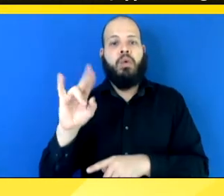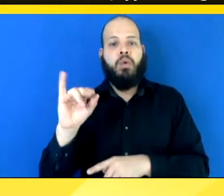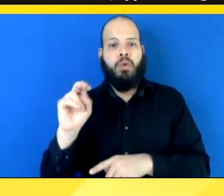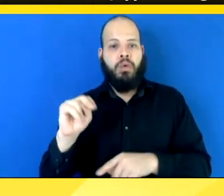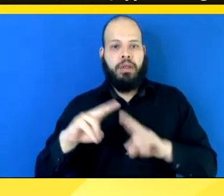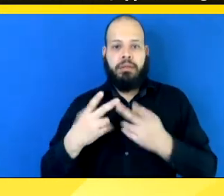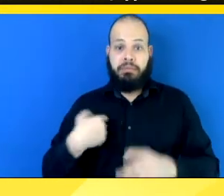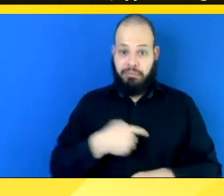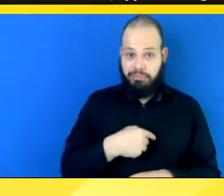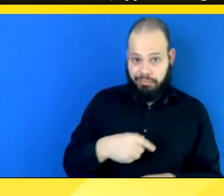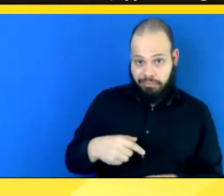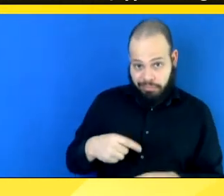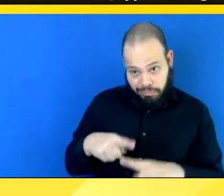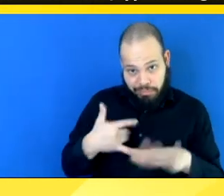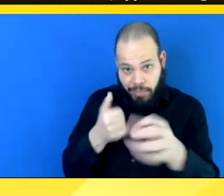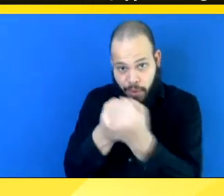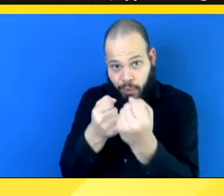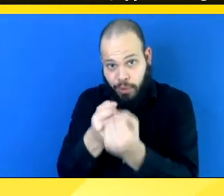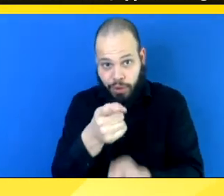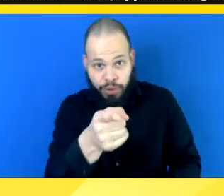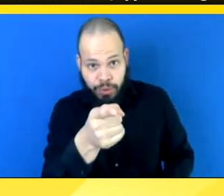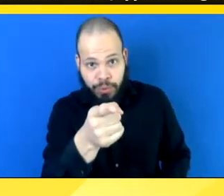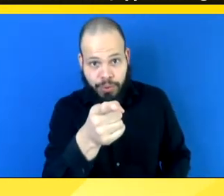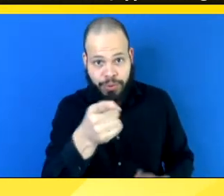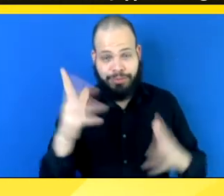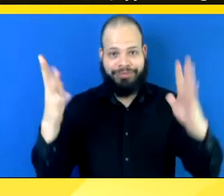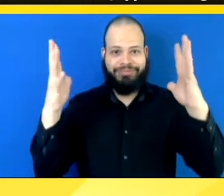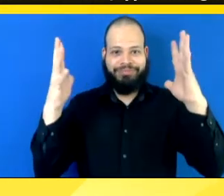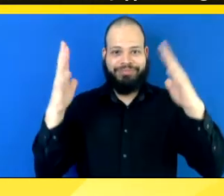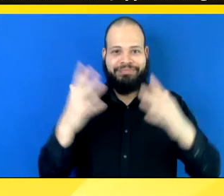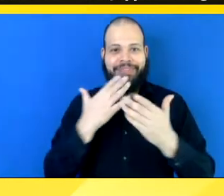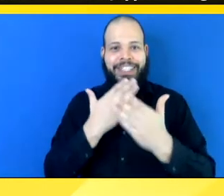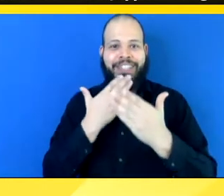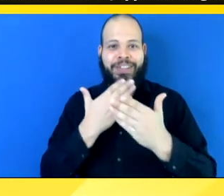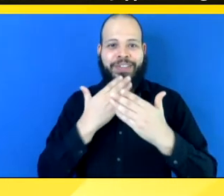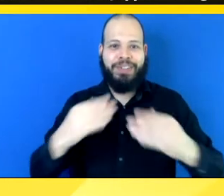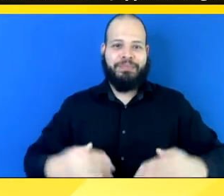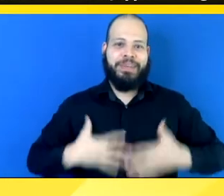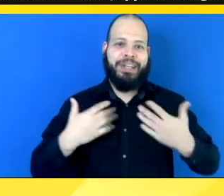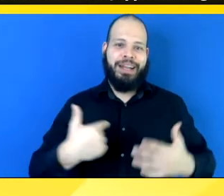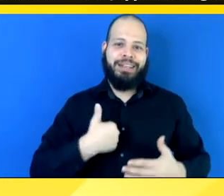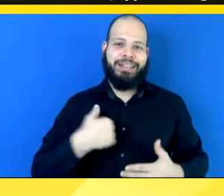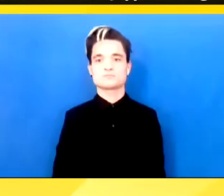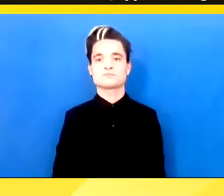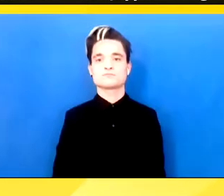you. Thank you to you. Inspiration to all. Solidarity forever.